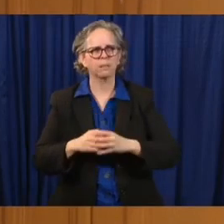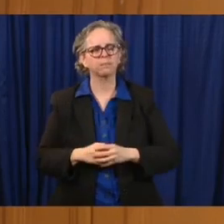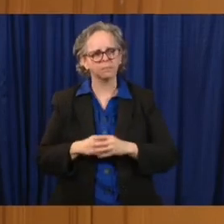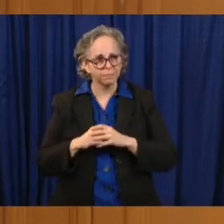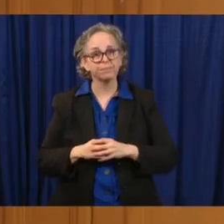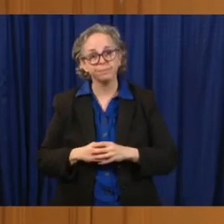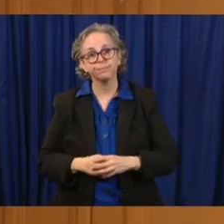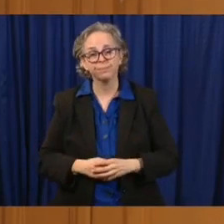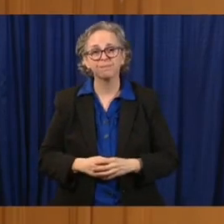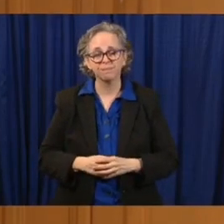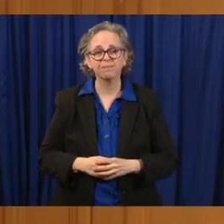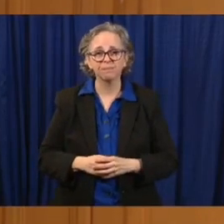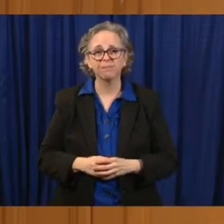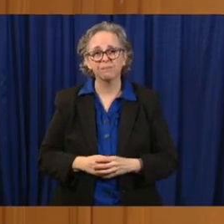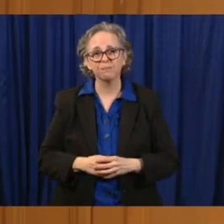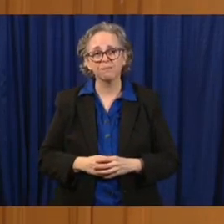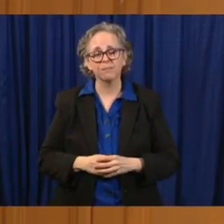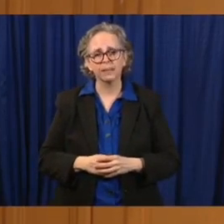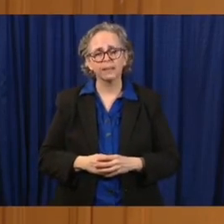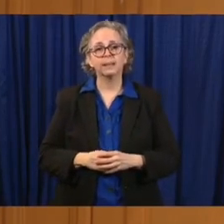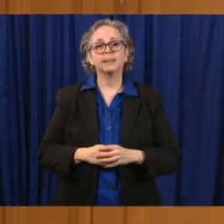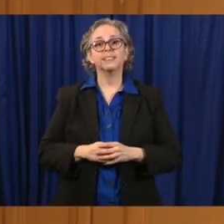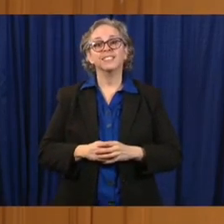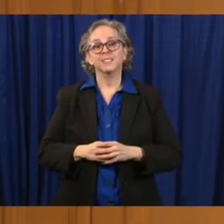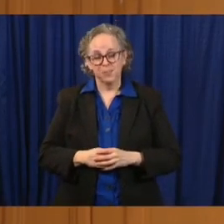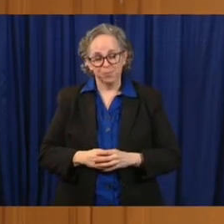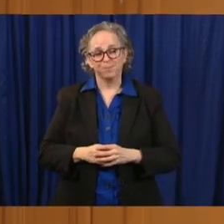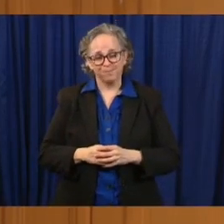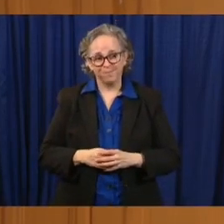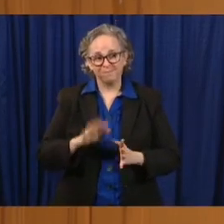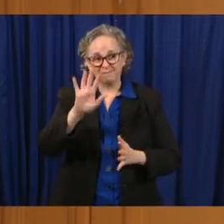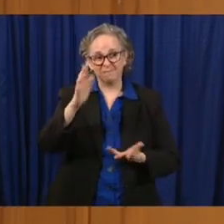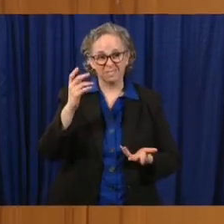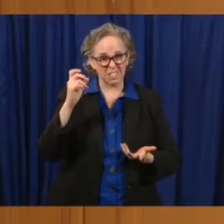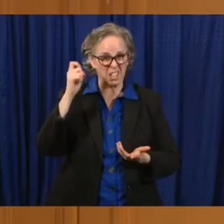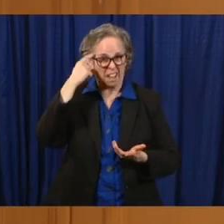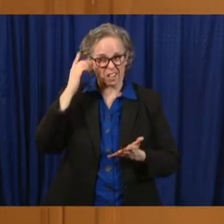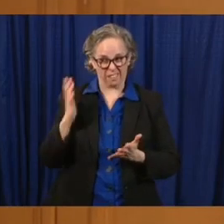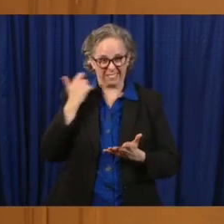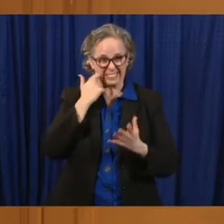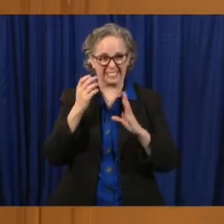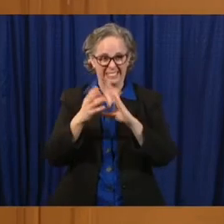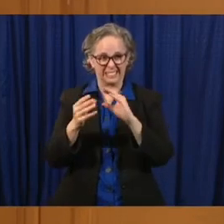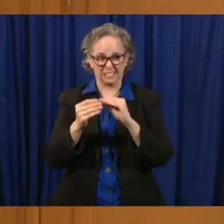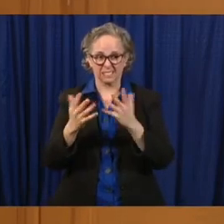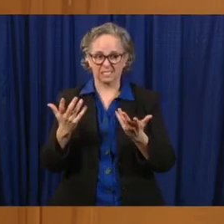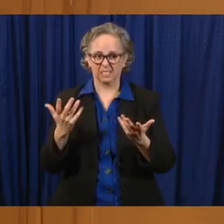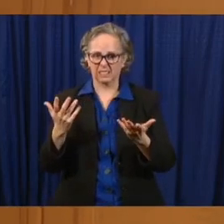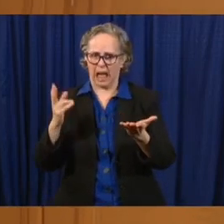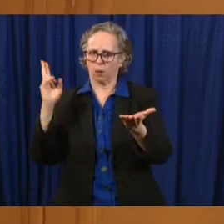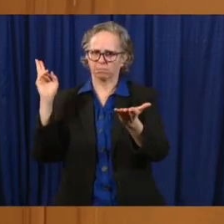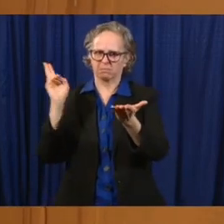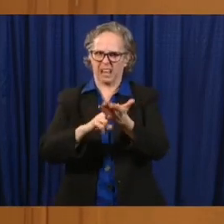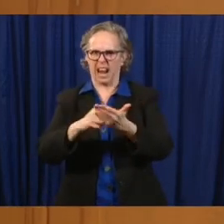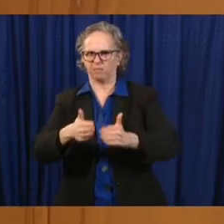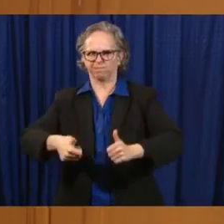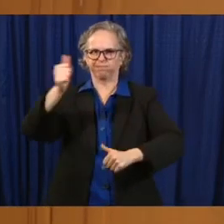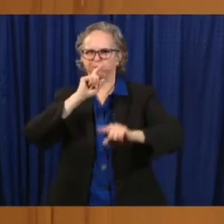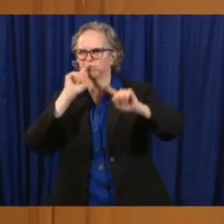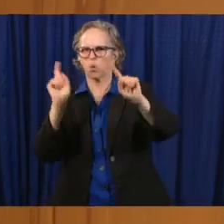Okay. So as Governor DeWine said, we are doing an order today. I think it's very,